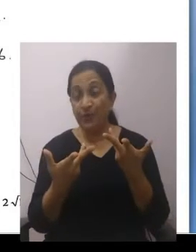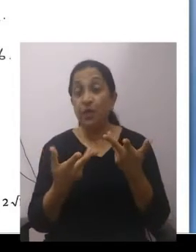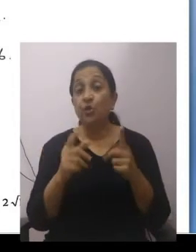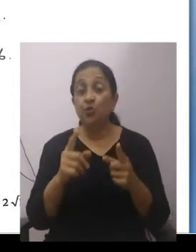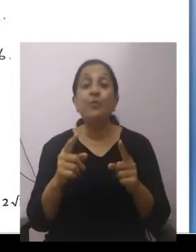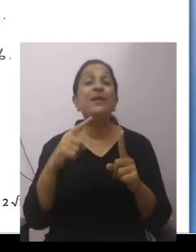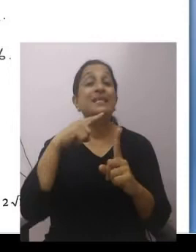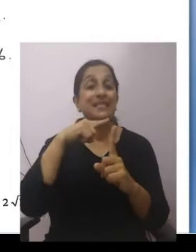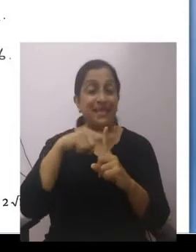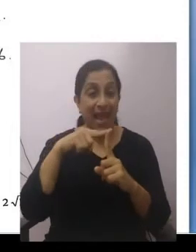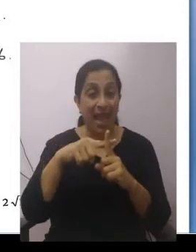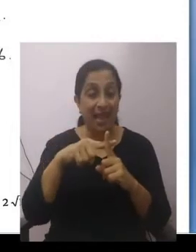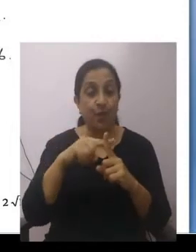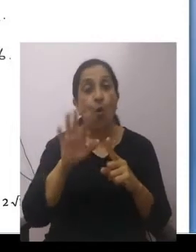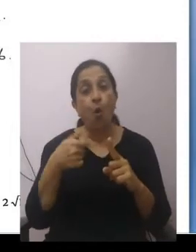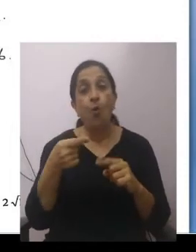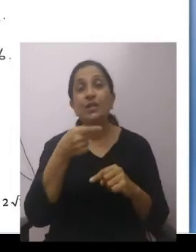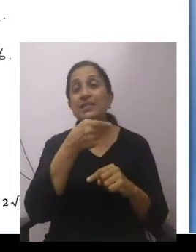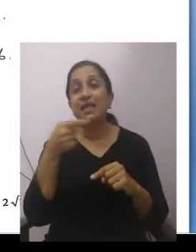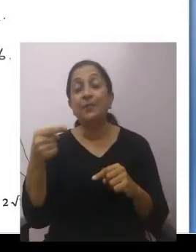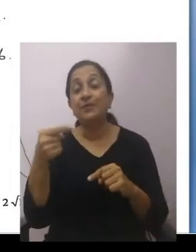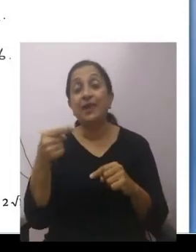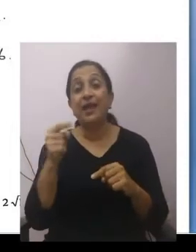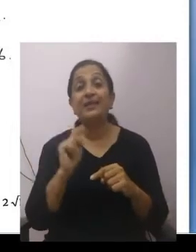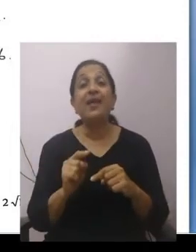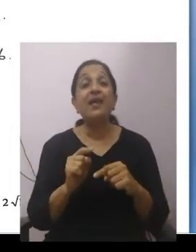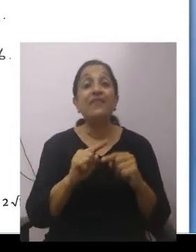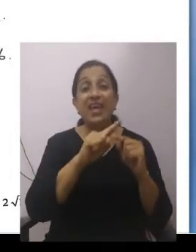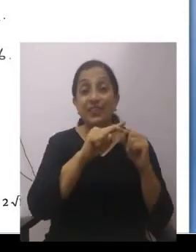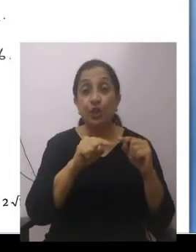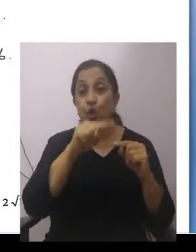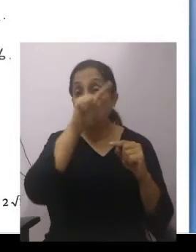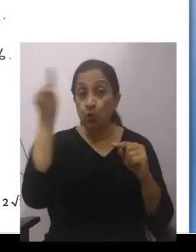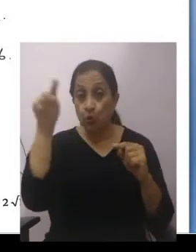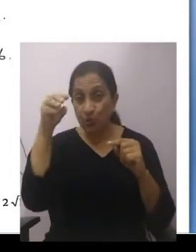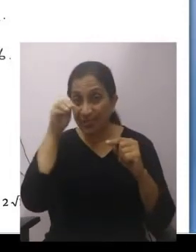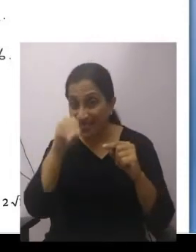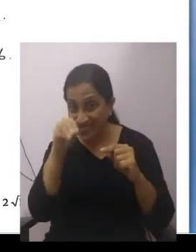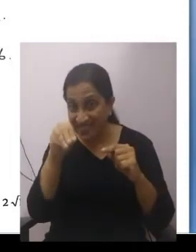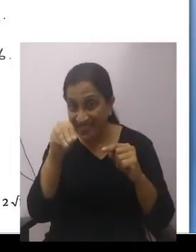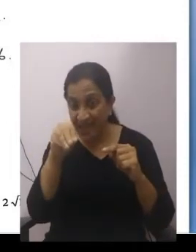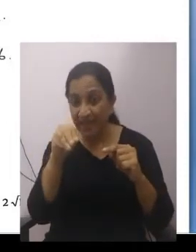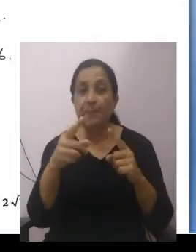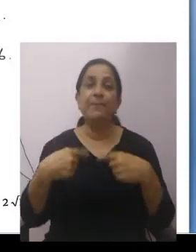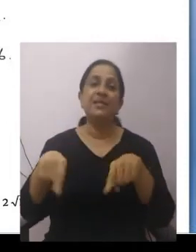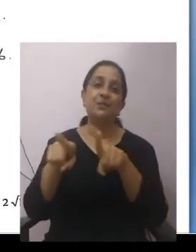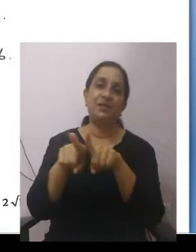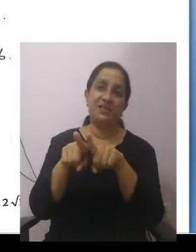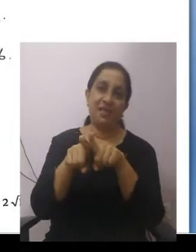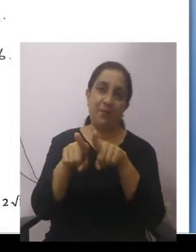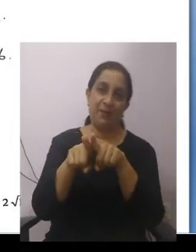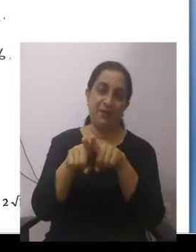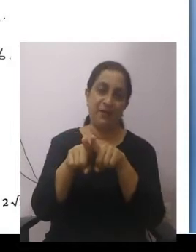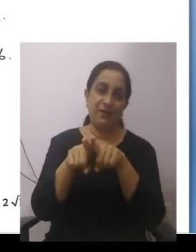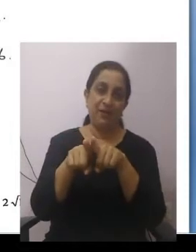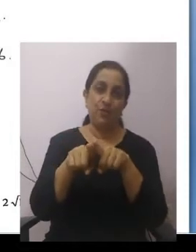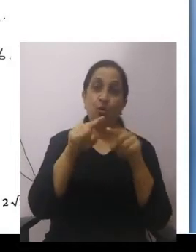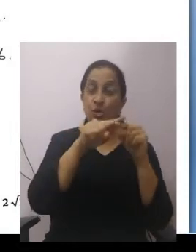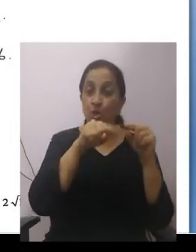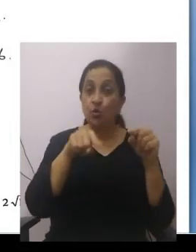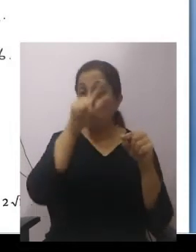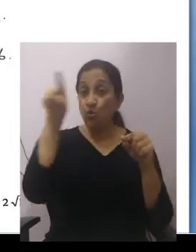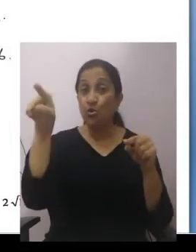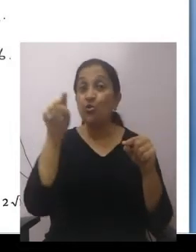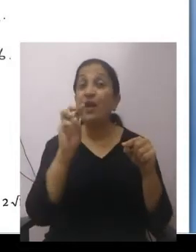only add or subtract the ones which are like elements. That is, under root, the same element should be there. Here under